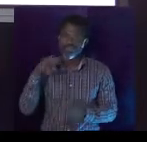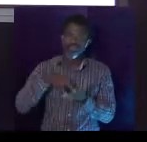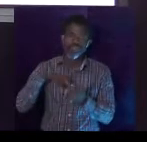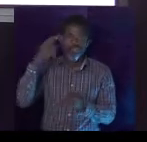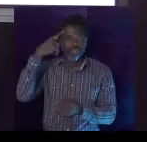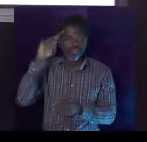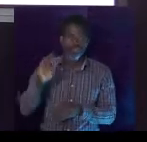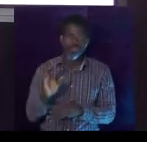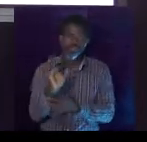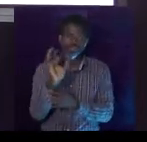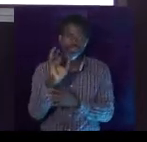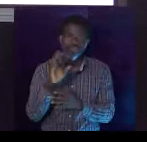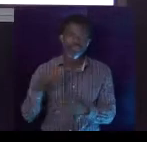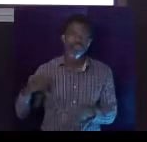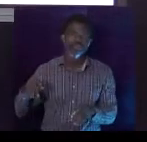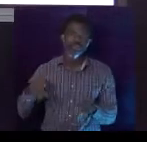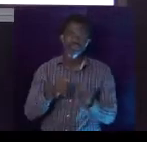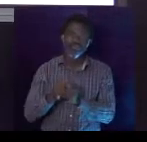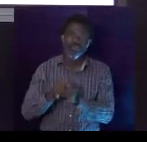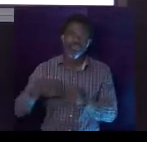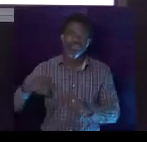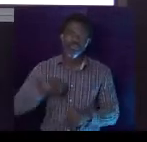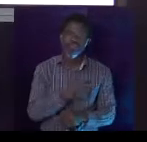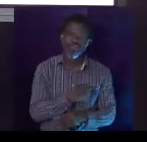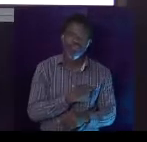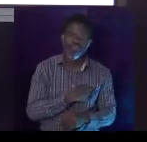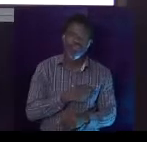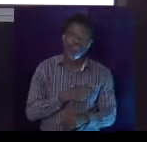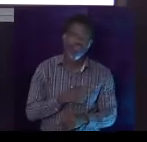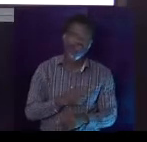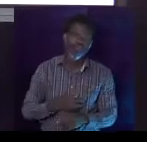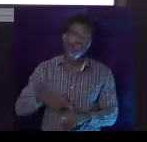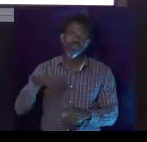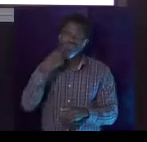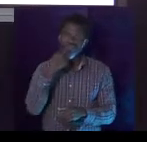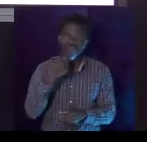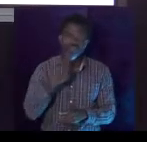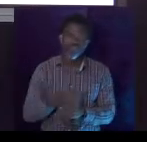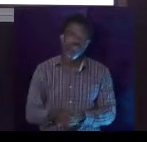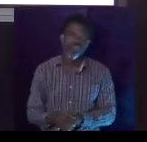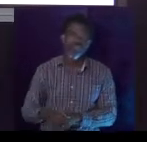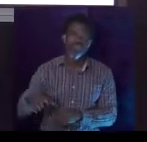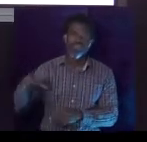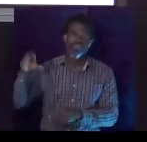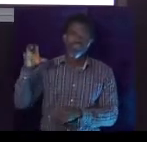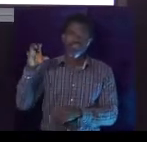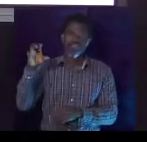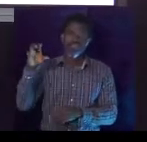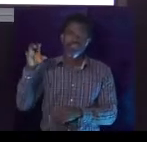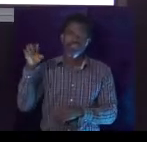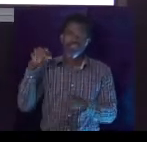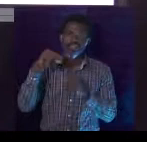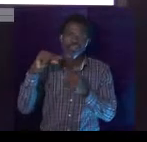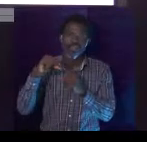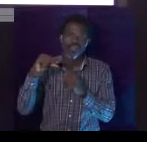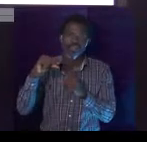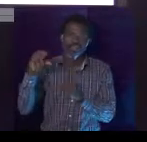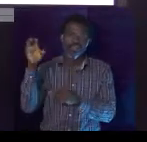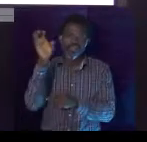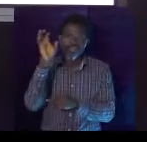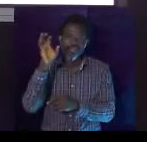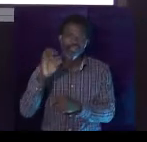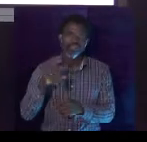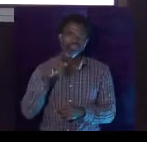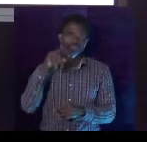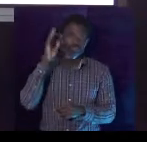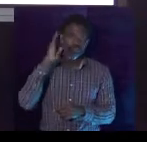for Celsius. So together we pronounce it as degrees Celsius. So when you see a number before this, for example, you see 36,